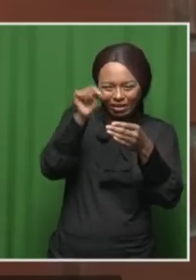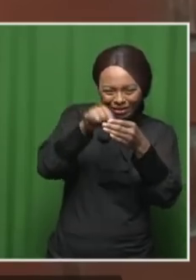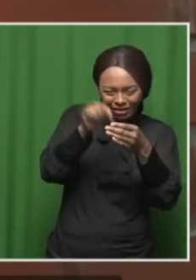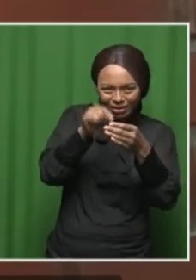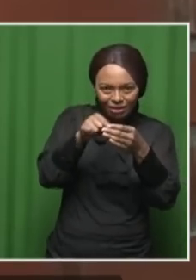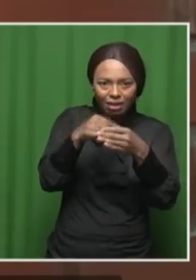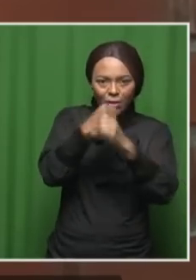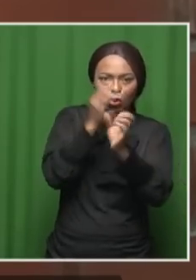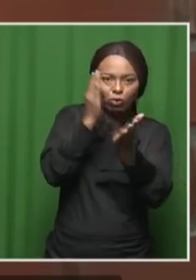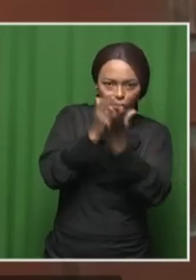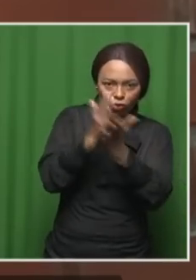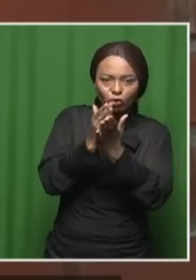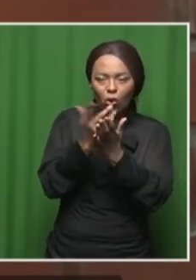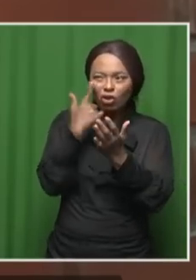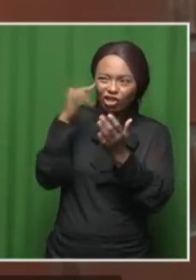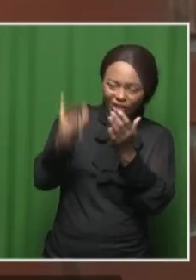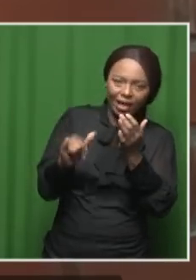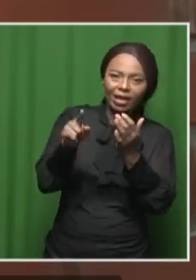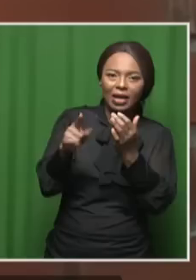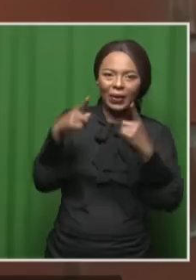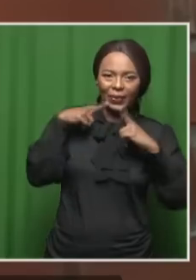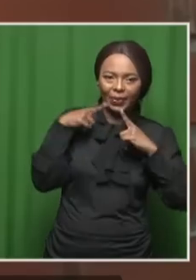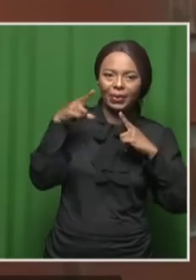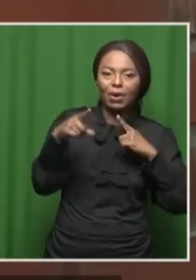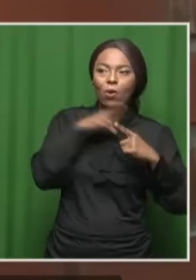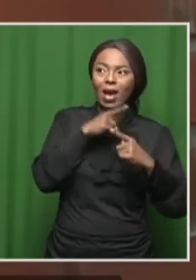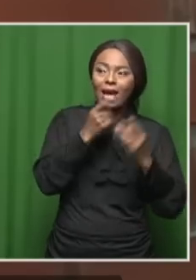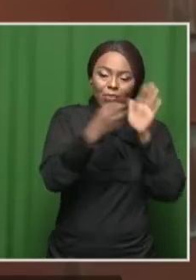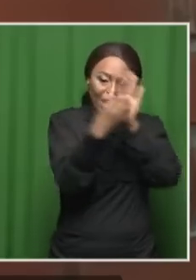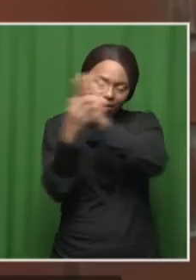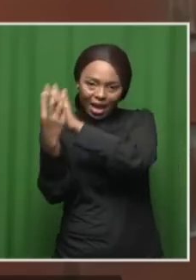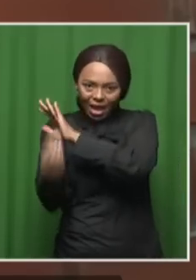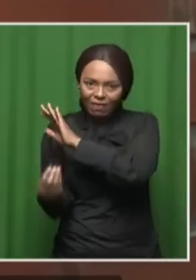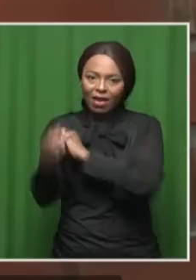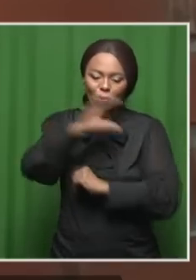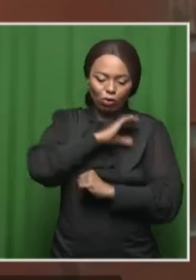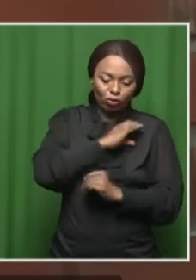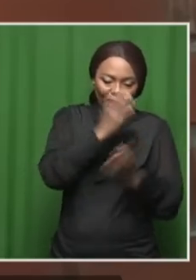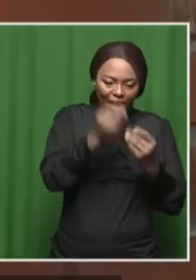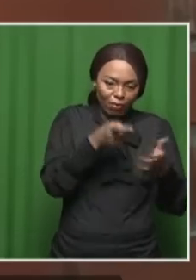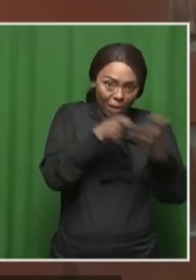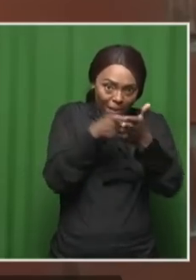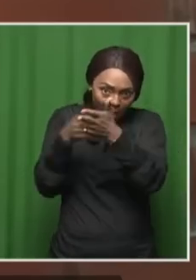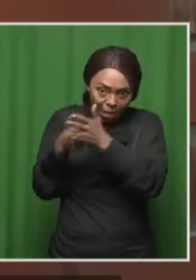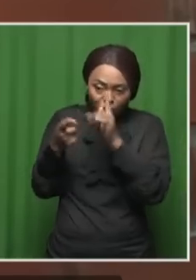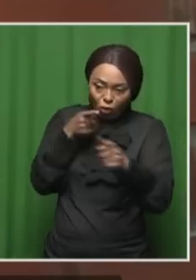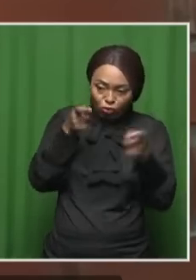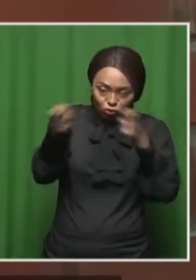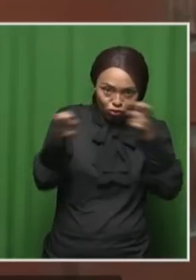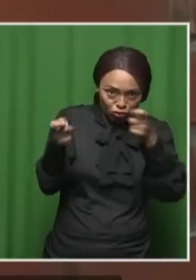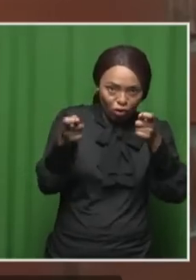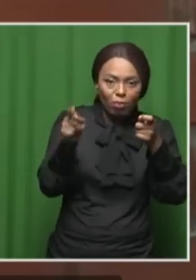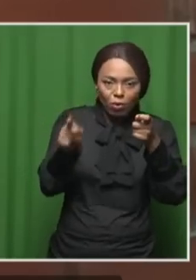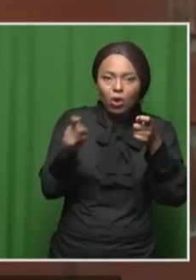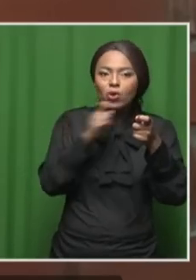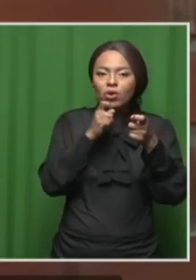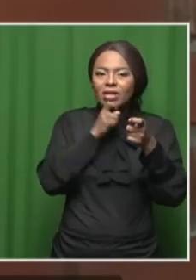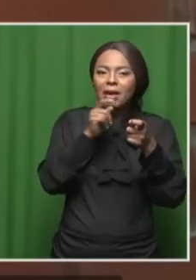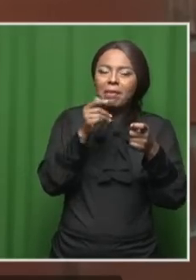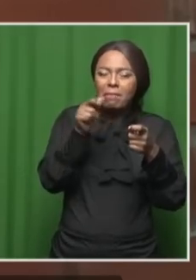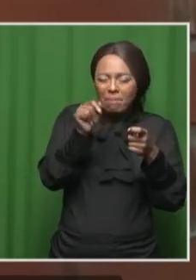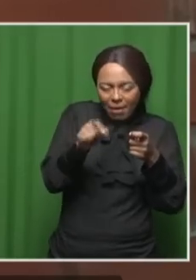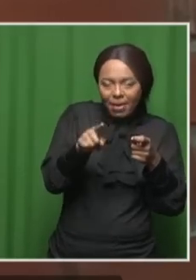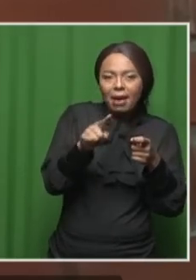we know that at least the brands that we have, that consumers are having in their shelves or that they are busy consuming, at least those are